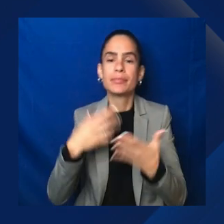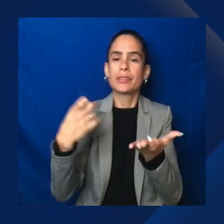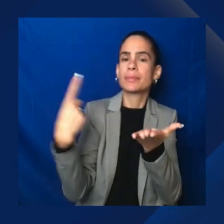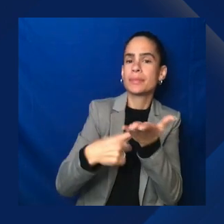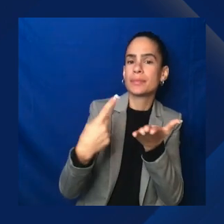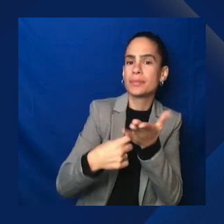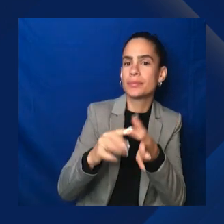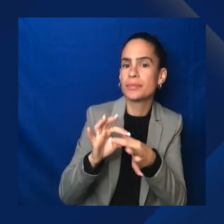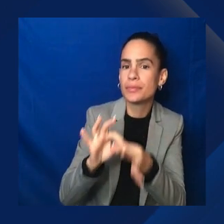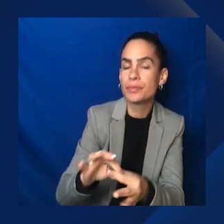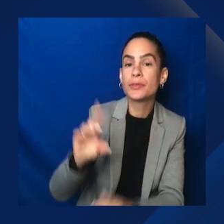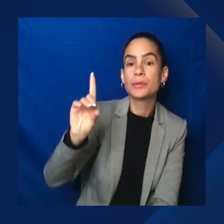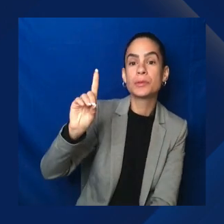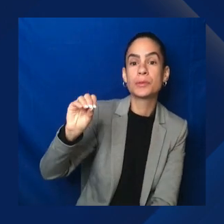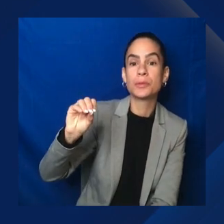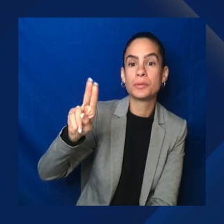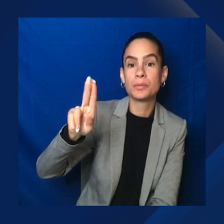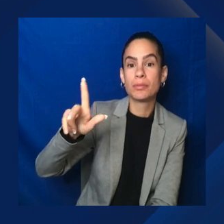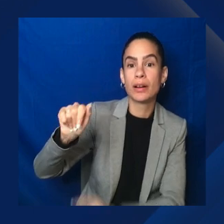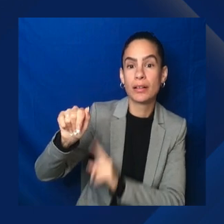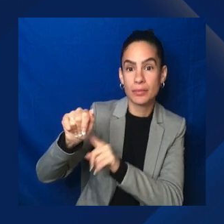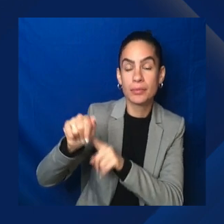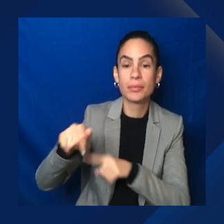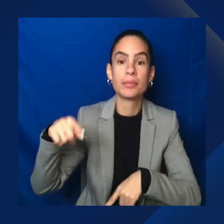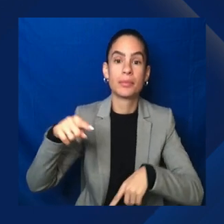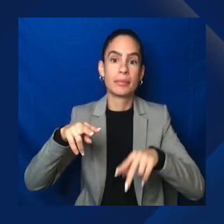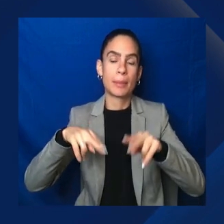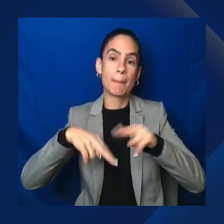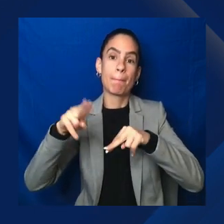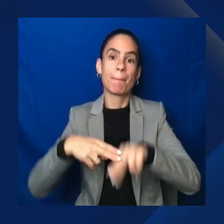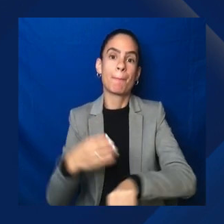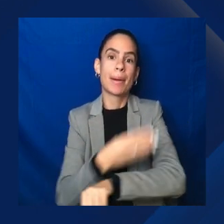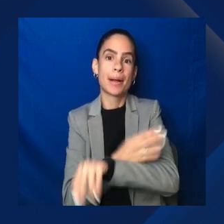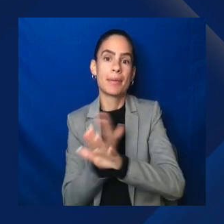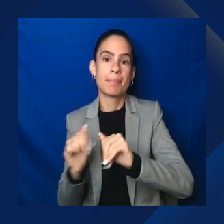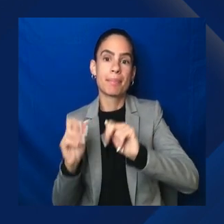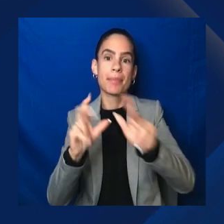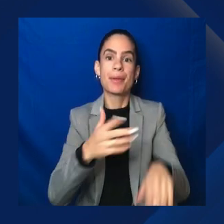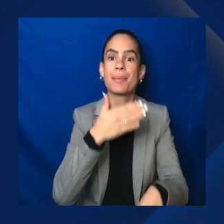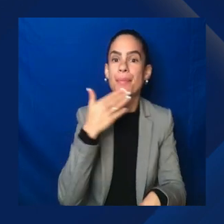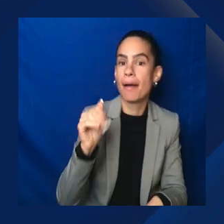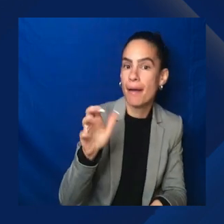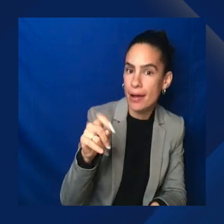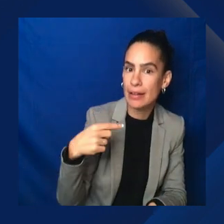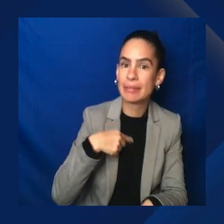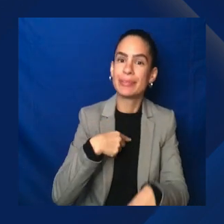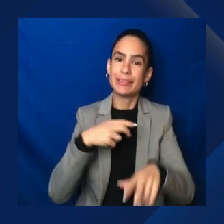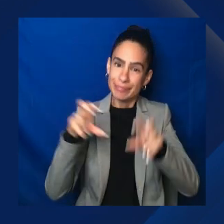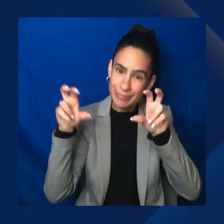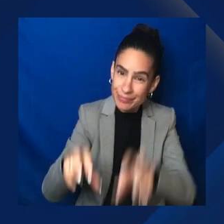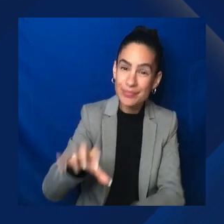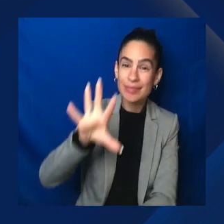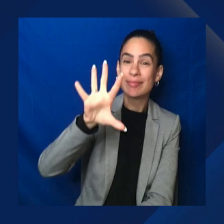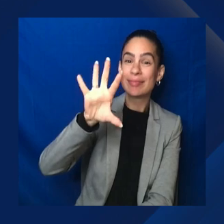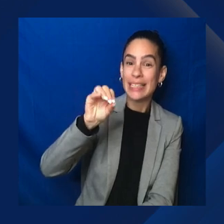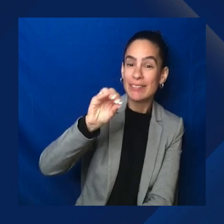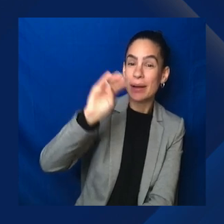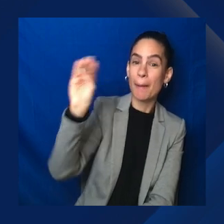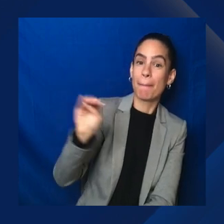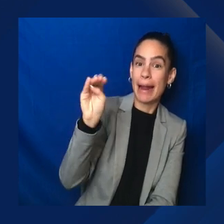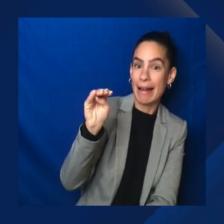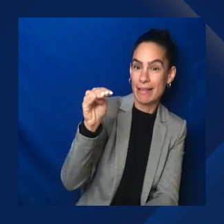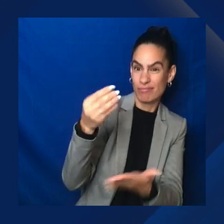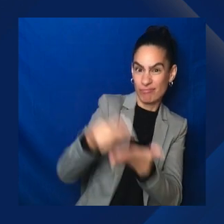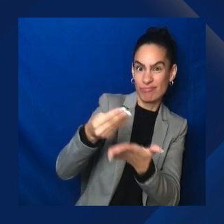Better Act, we make an unprecedented $50 million investment in expanding the doula workforce in America. You